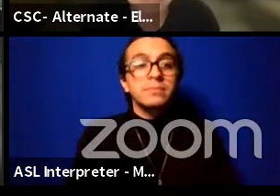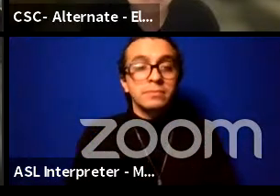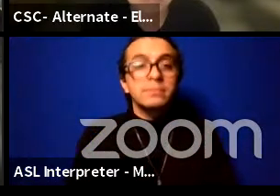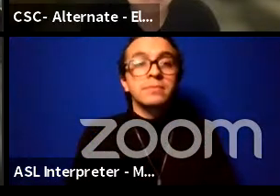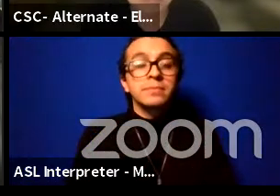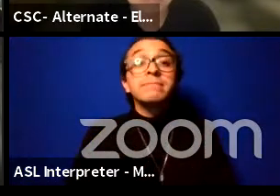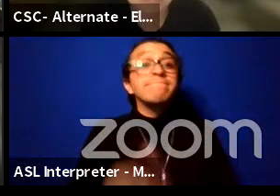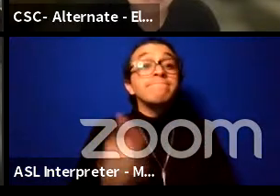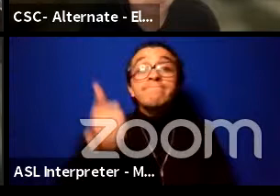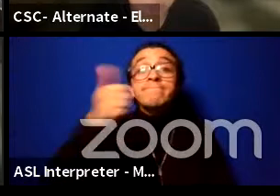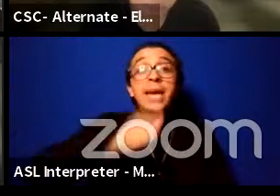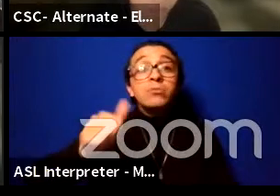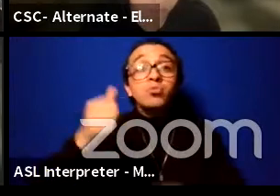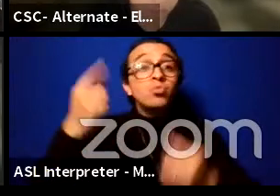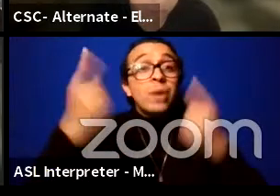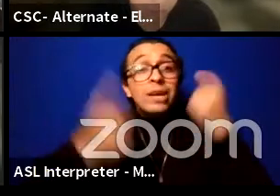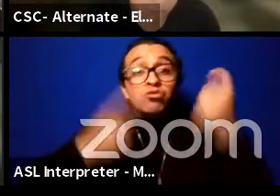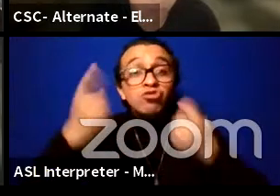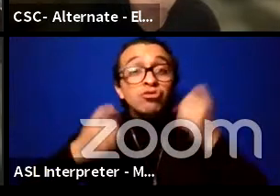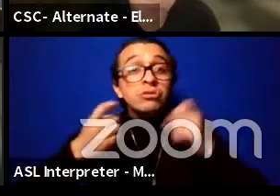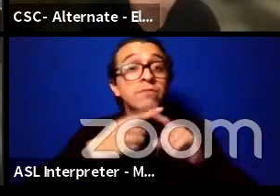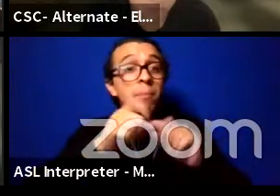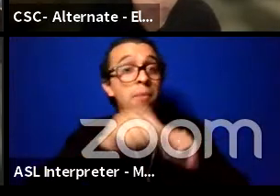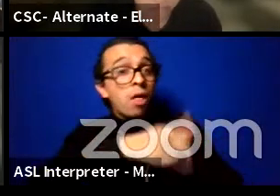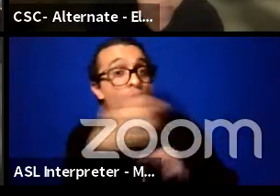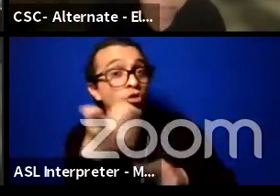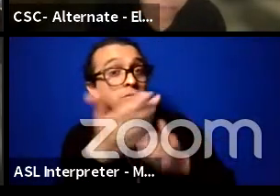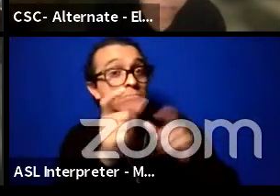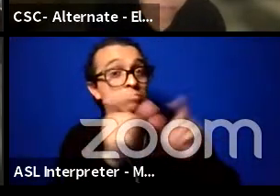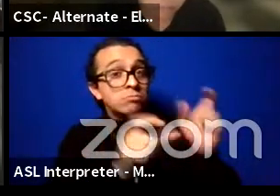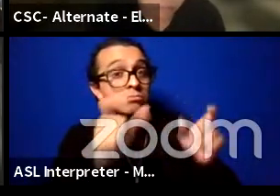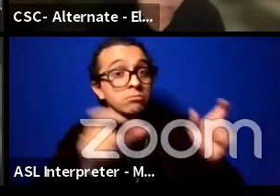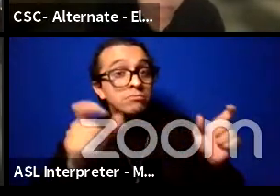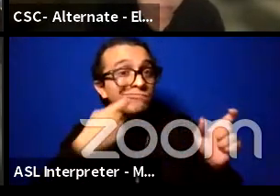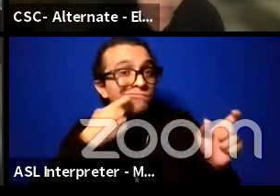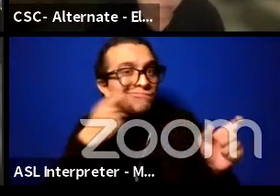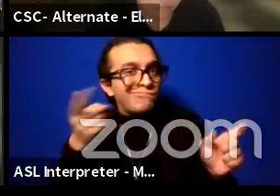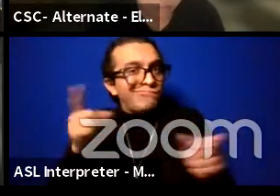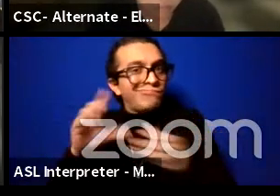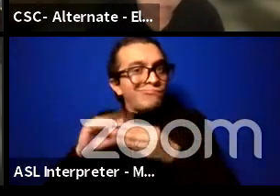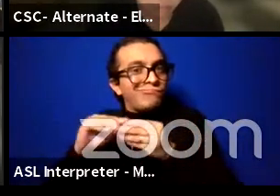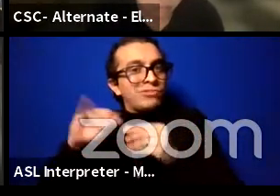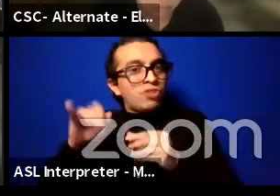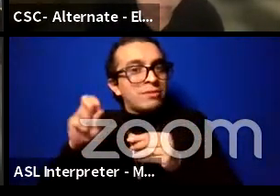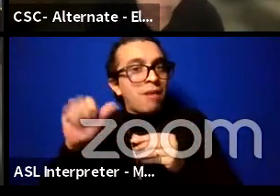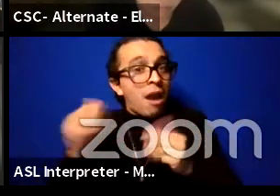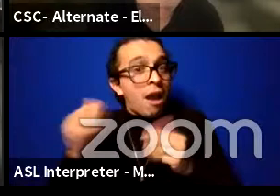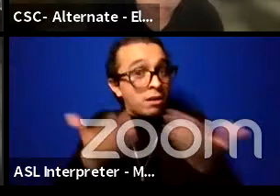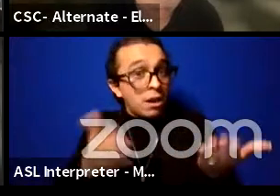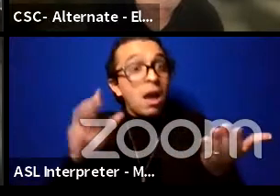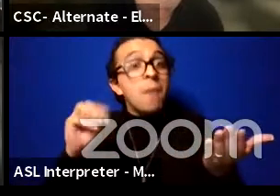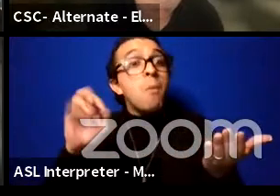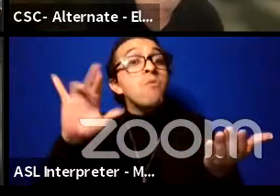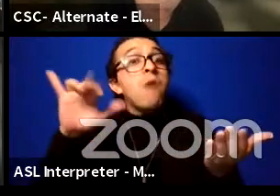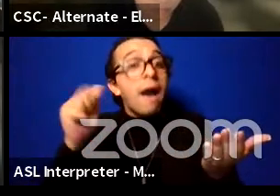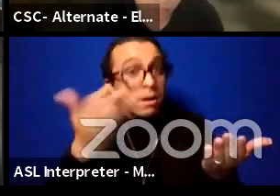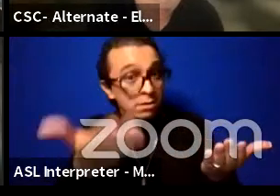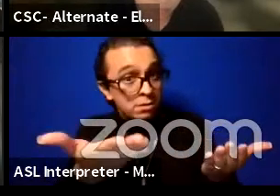Any questions from other folks about what Jessica has shared? Yeah, Mariah.